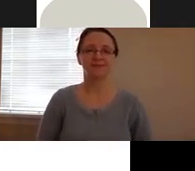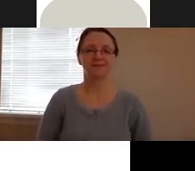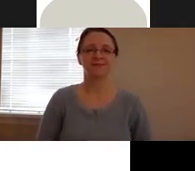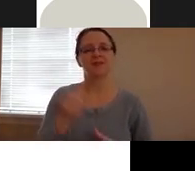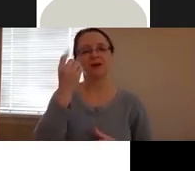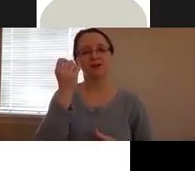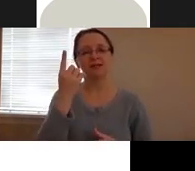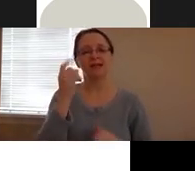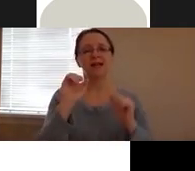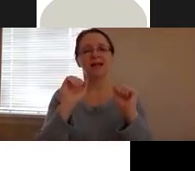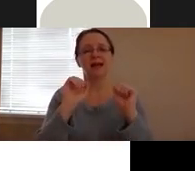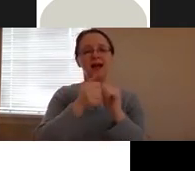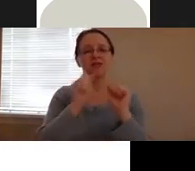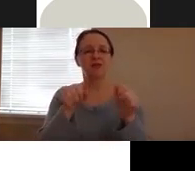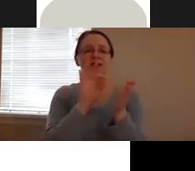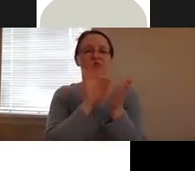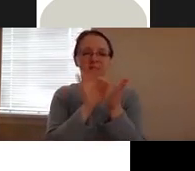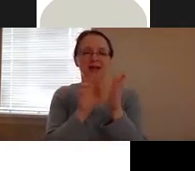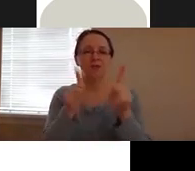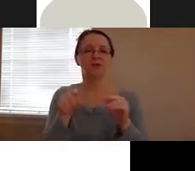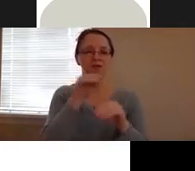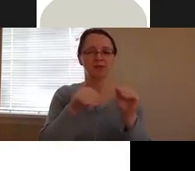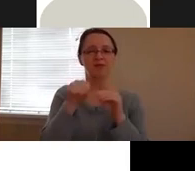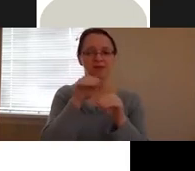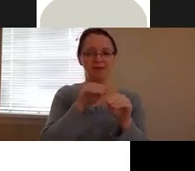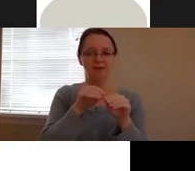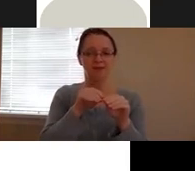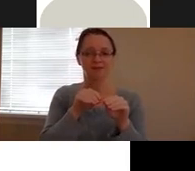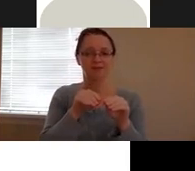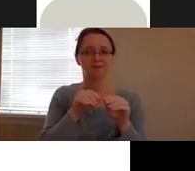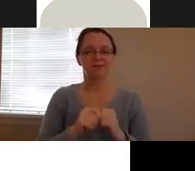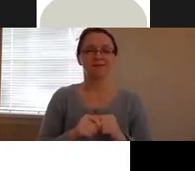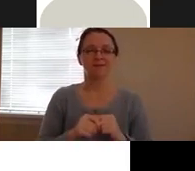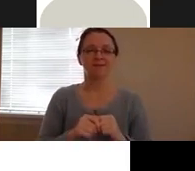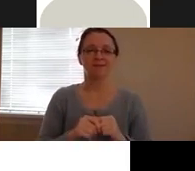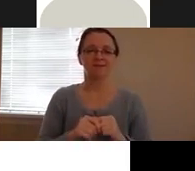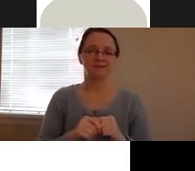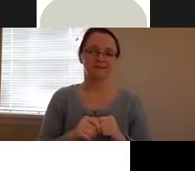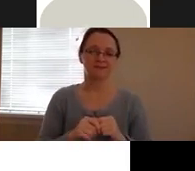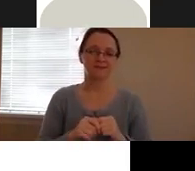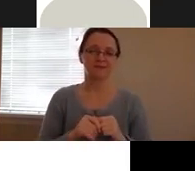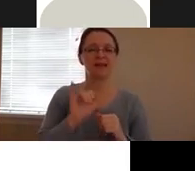can do once you have the ability to passively see the life of someone and their